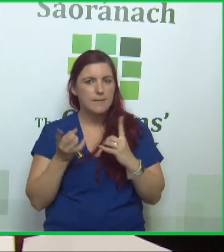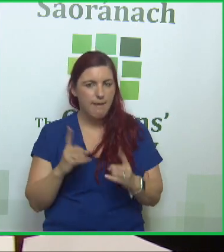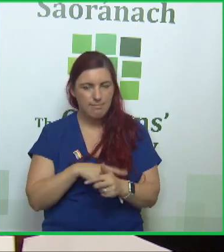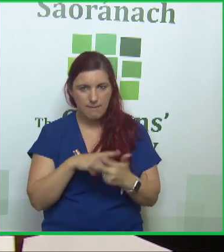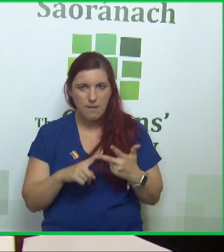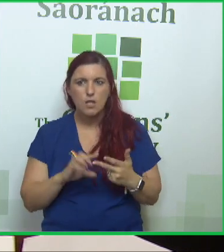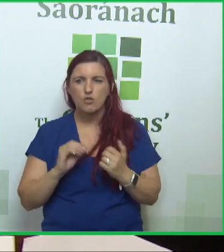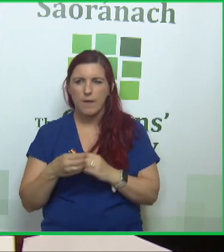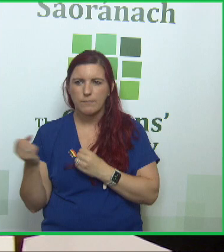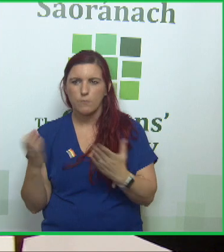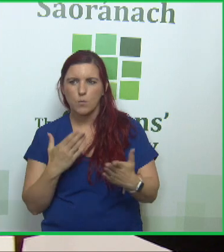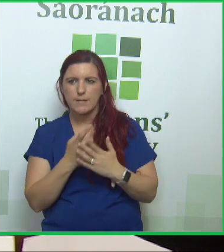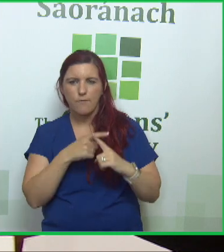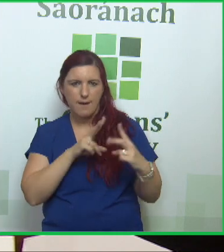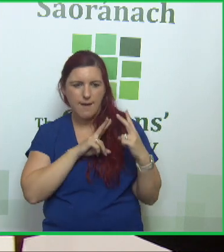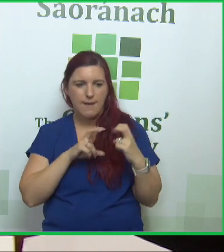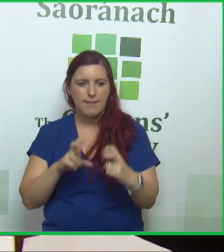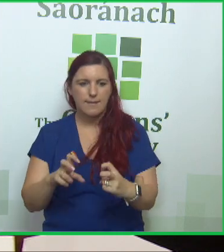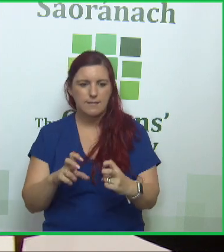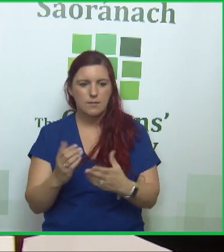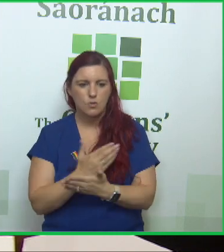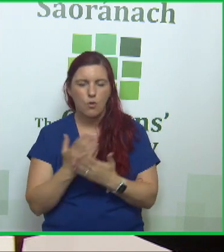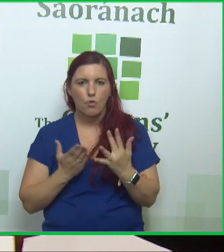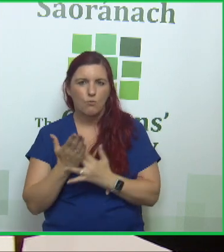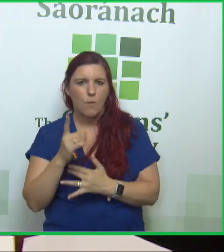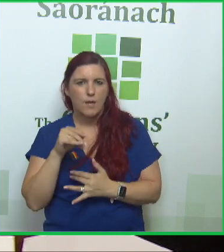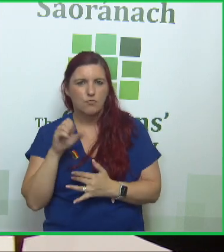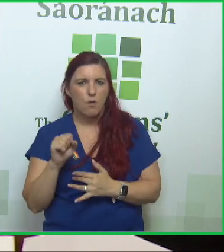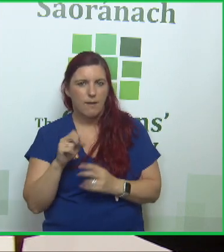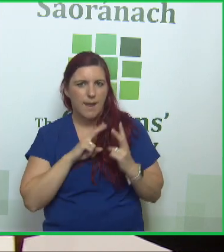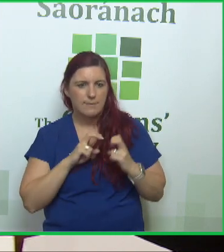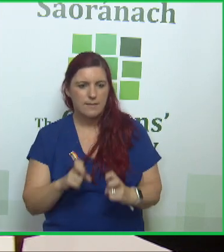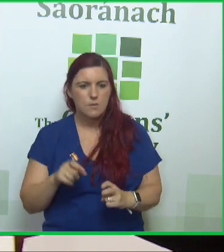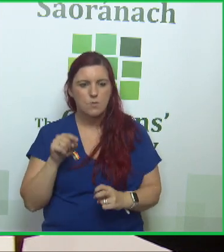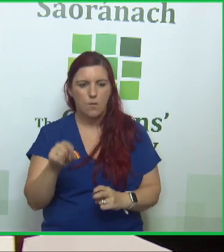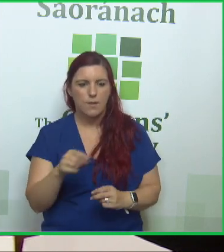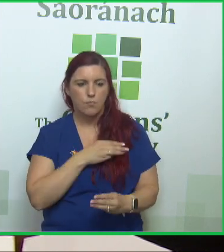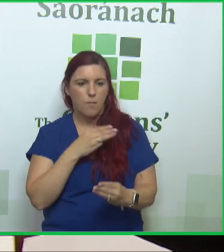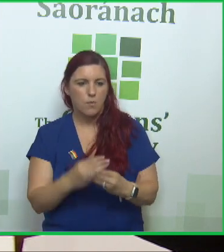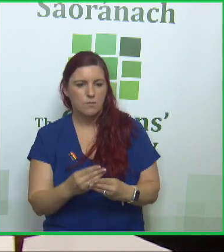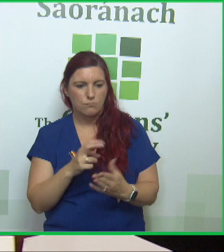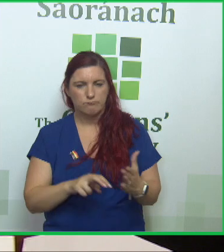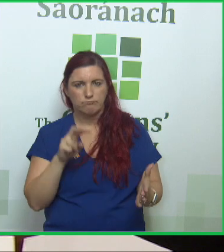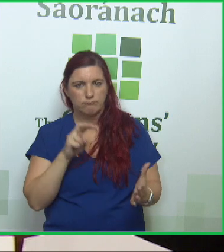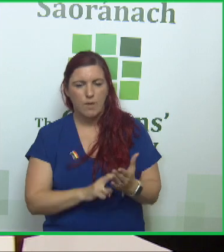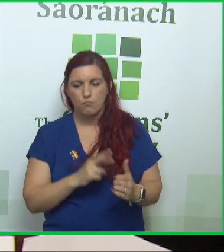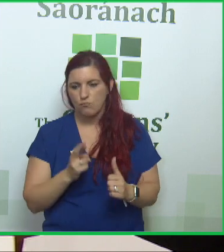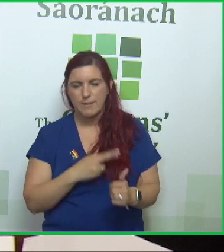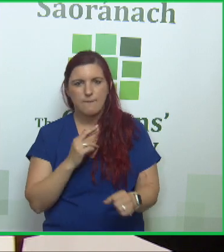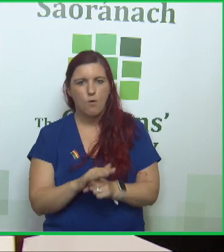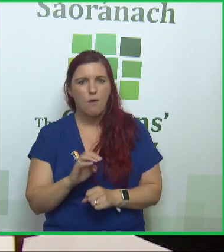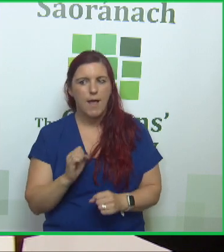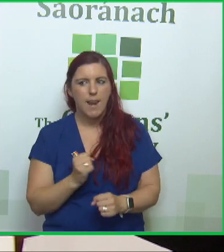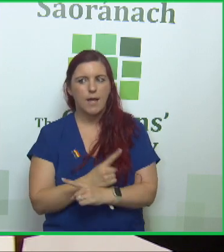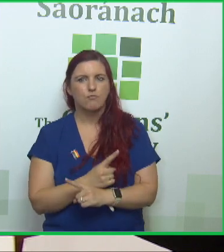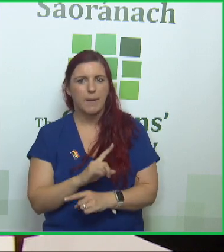include analytical components through back-of-house drug analysis. So those proposals were signed off and ready for Electric Picnic last year, and we've